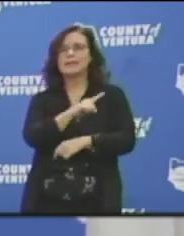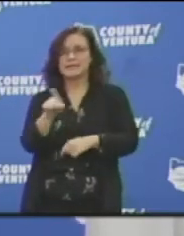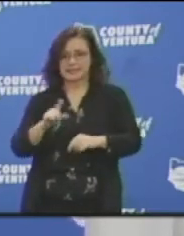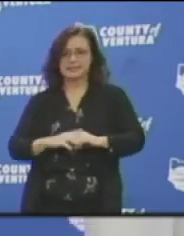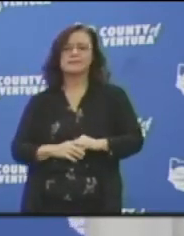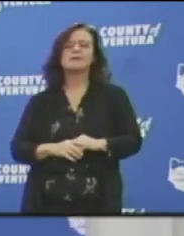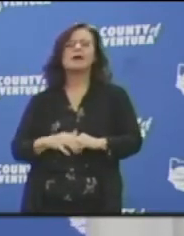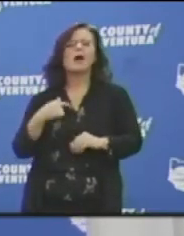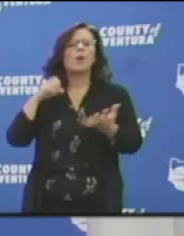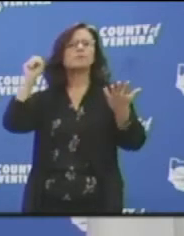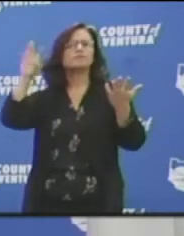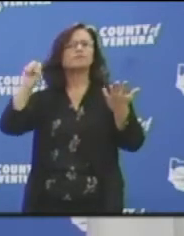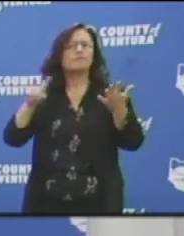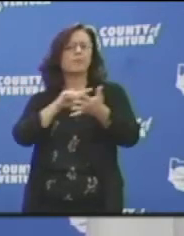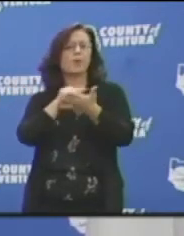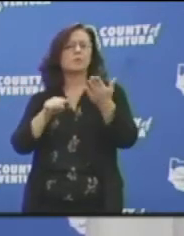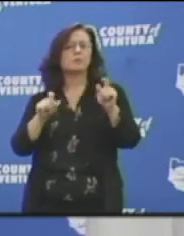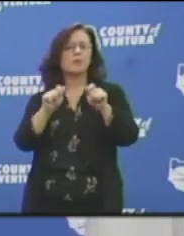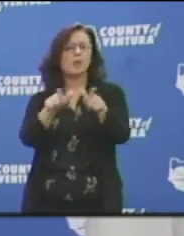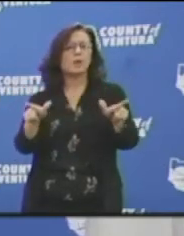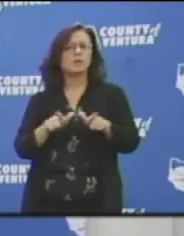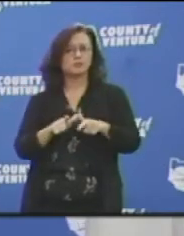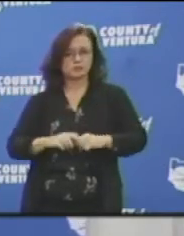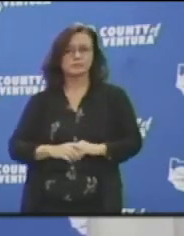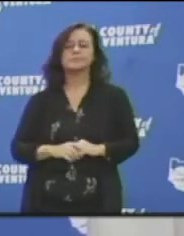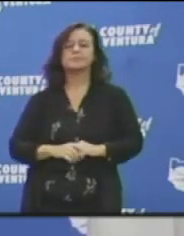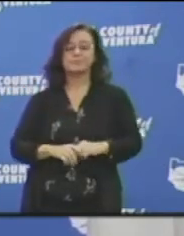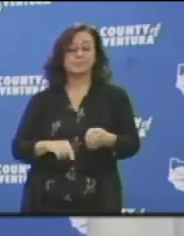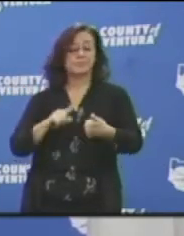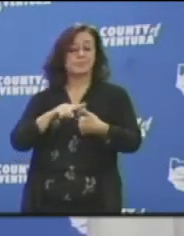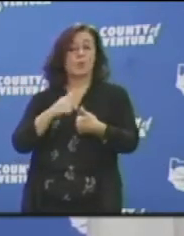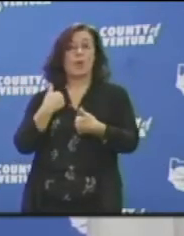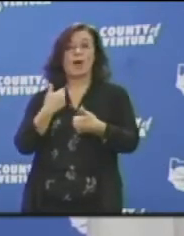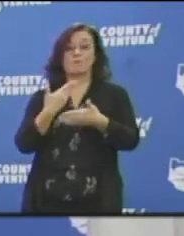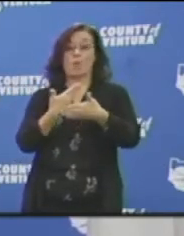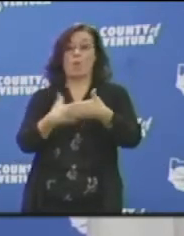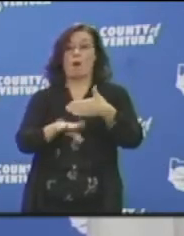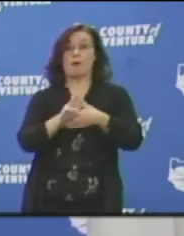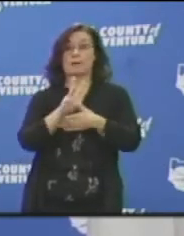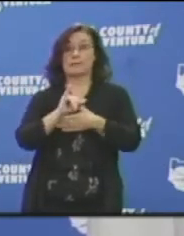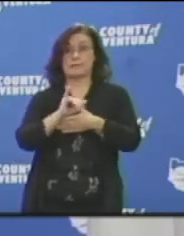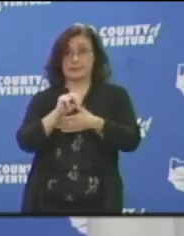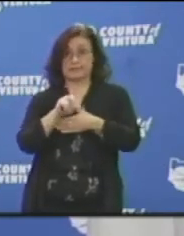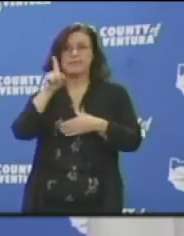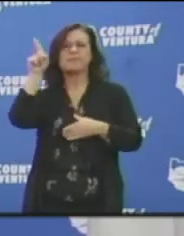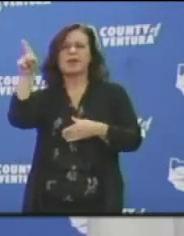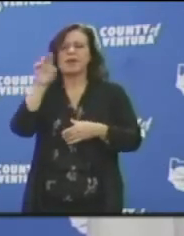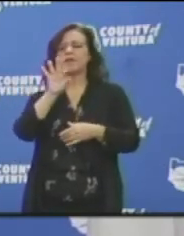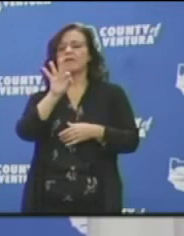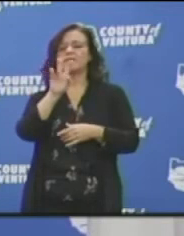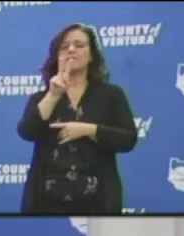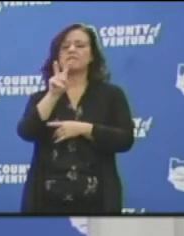of those locations. We have a walk-in location at the Ventura Fairgrounds,